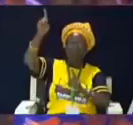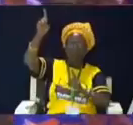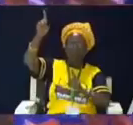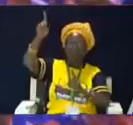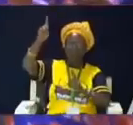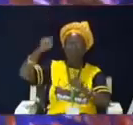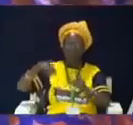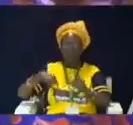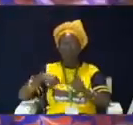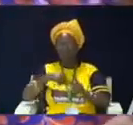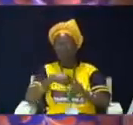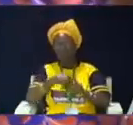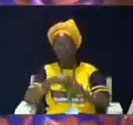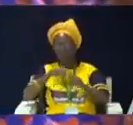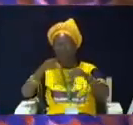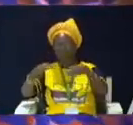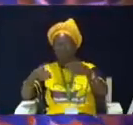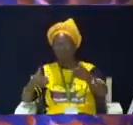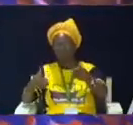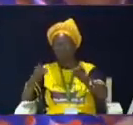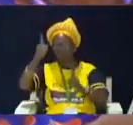Jehovah